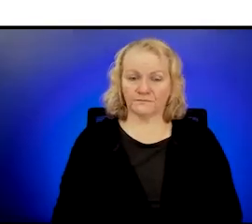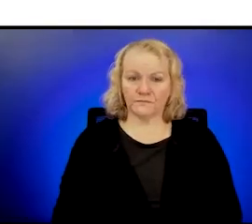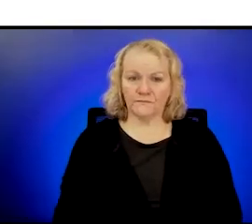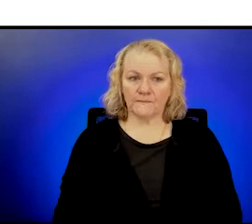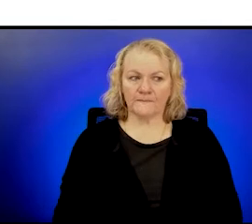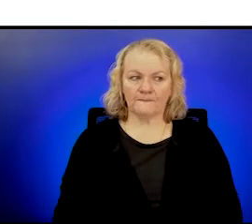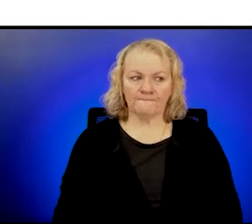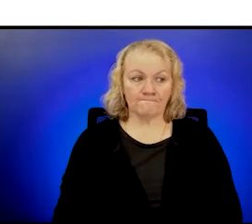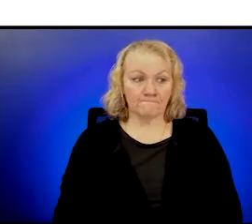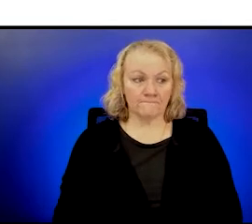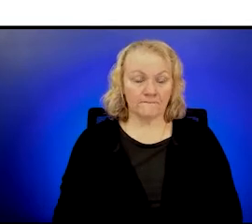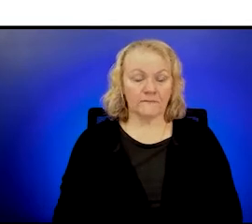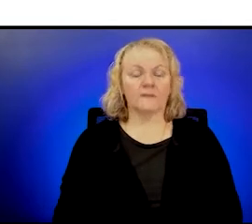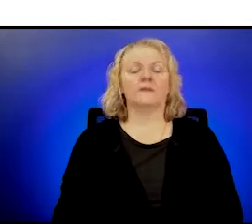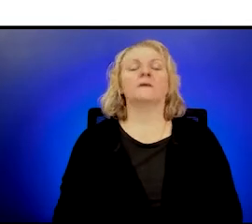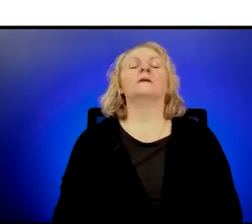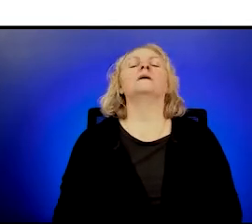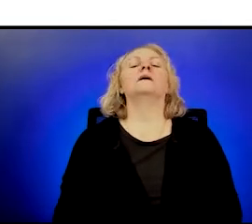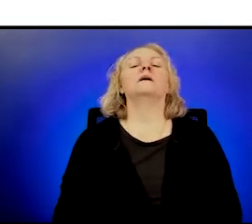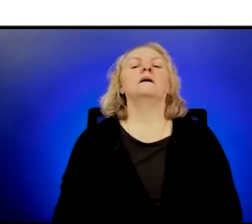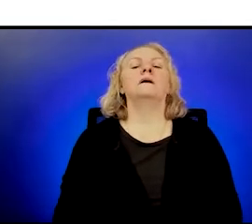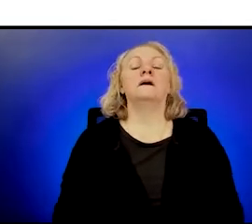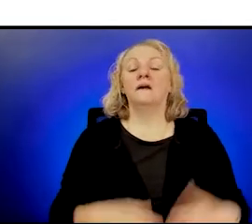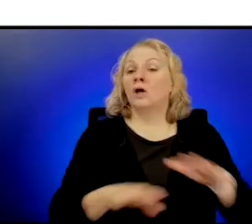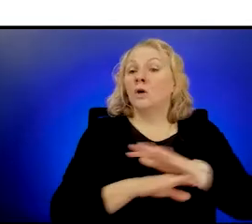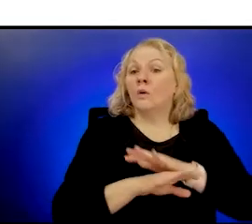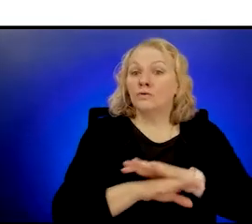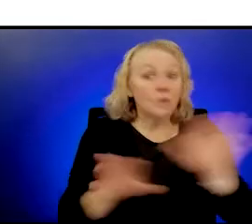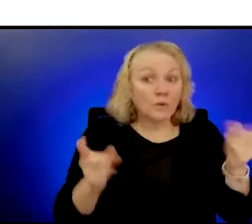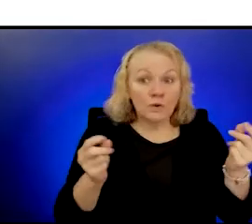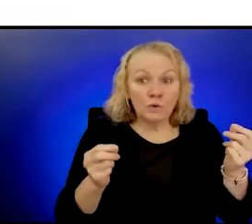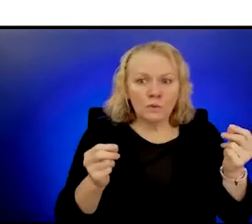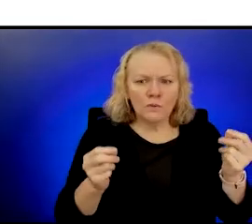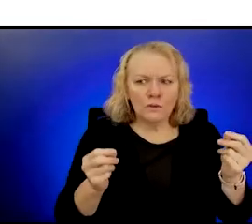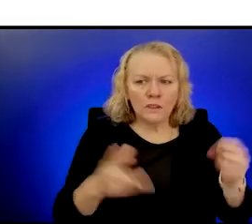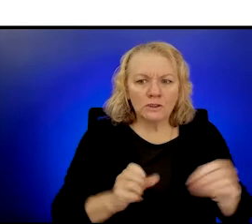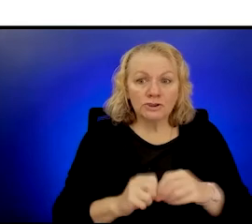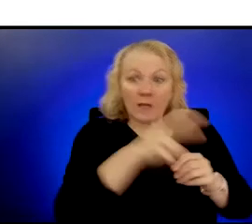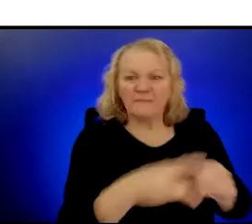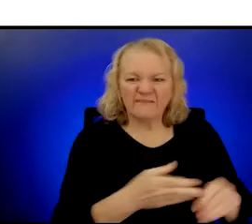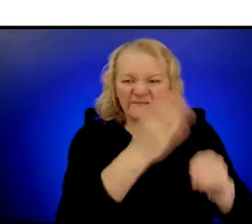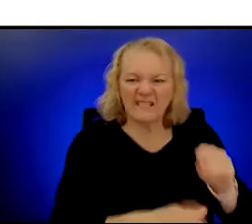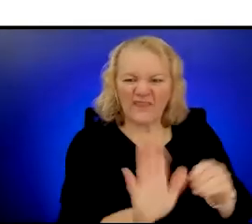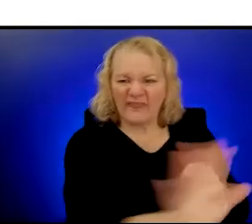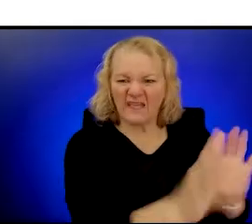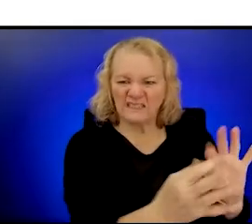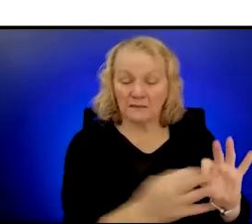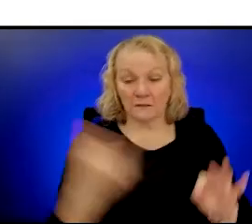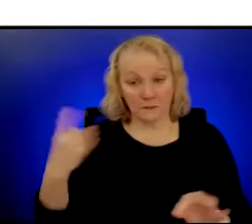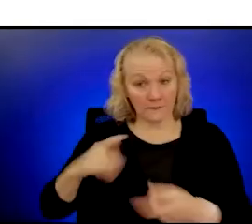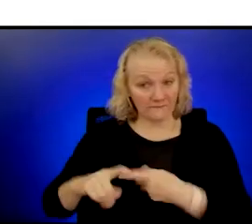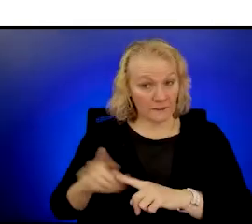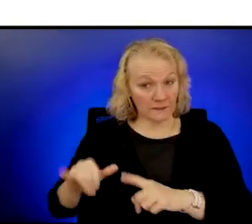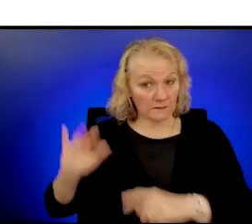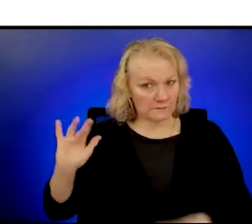So the things you don't want to do is finish a person's sentences. I had a friend who did that and it was very aggravating.